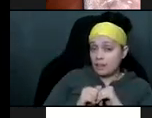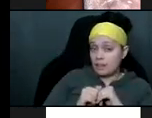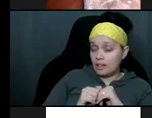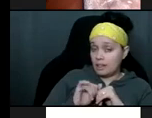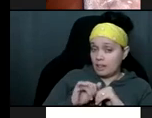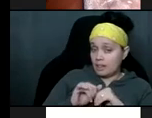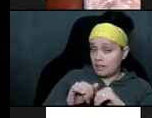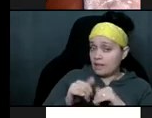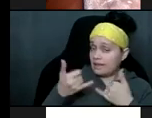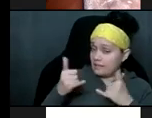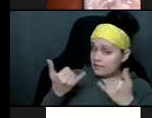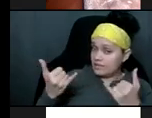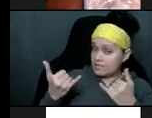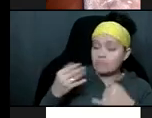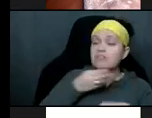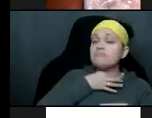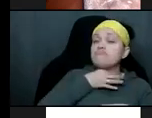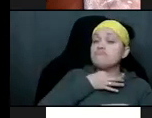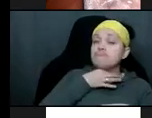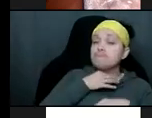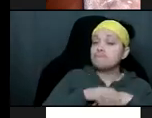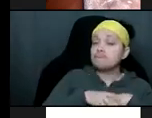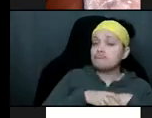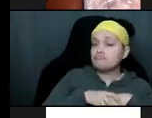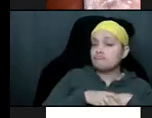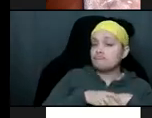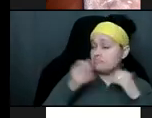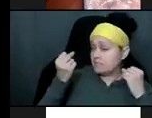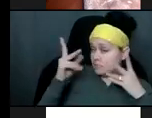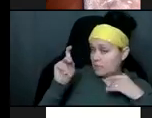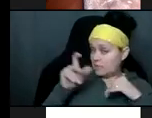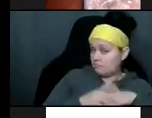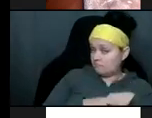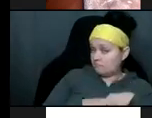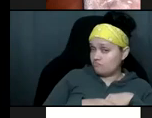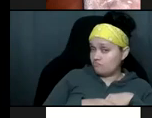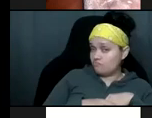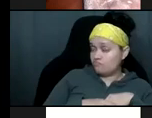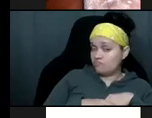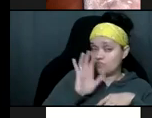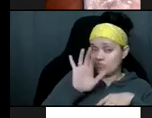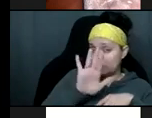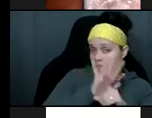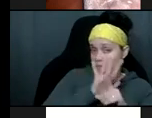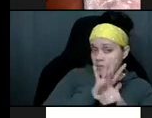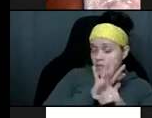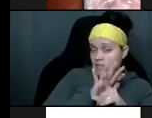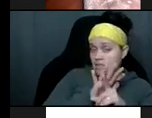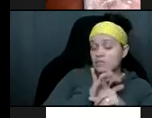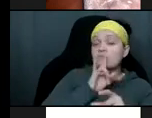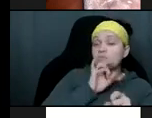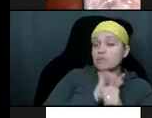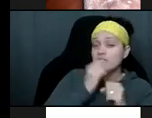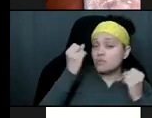And there are some now who wonder, too many? Is this population actually